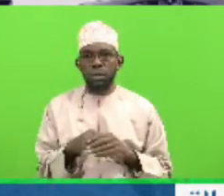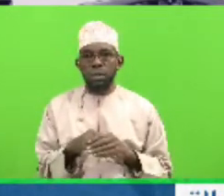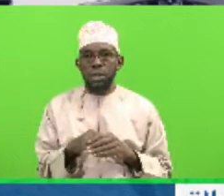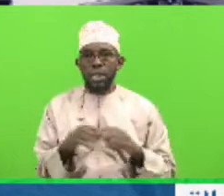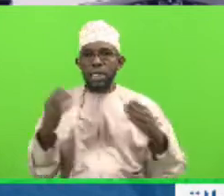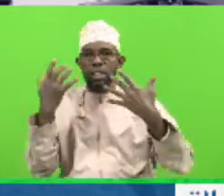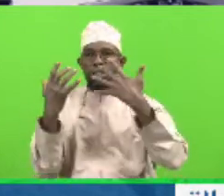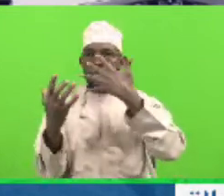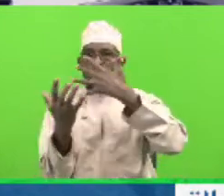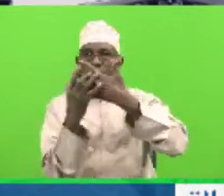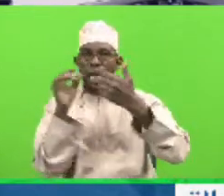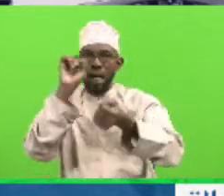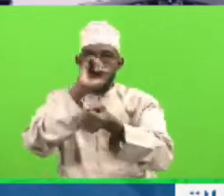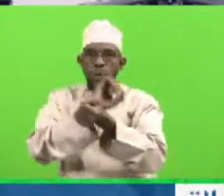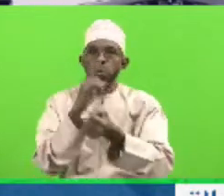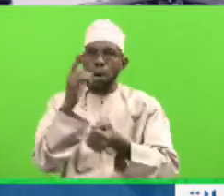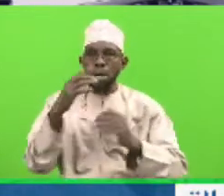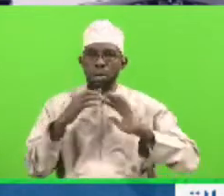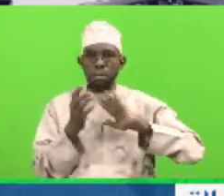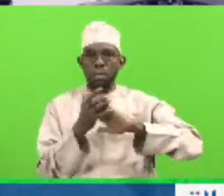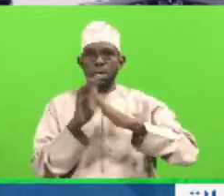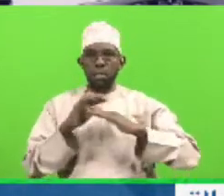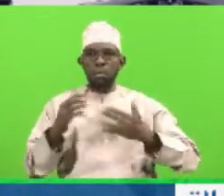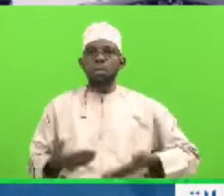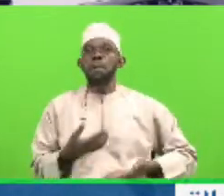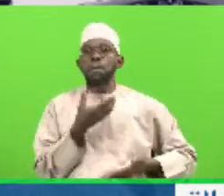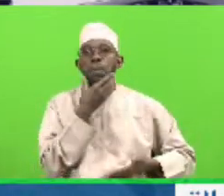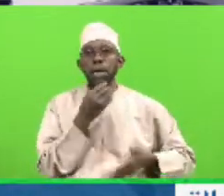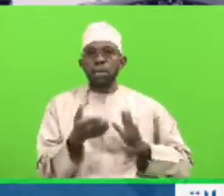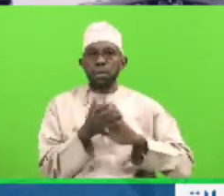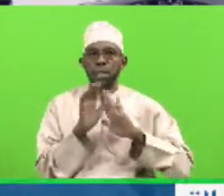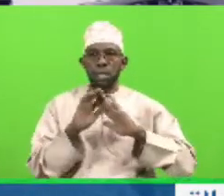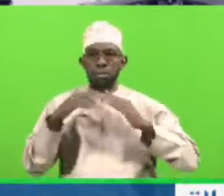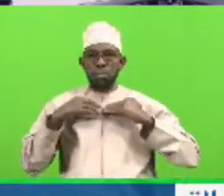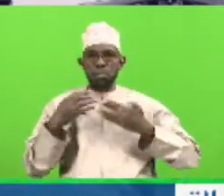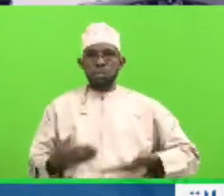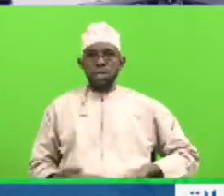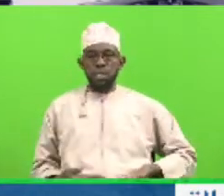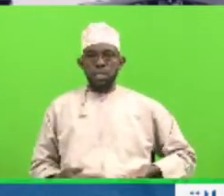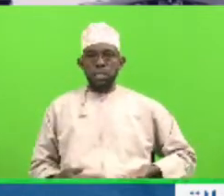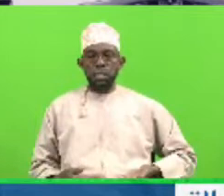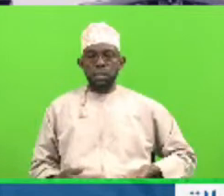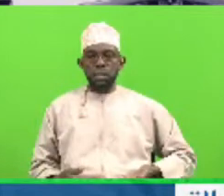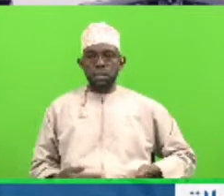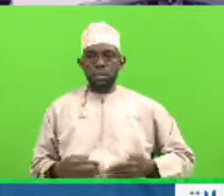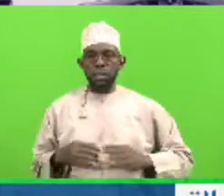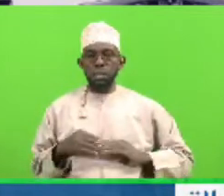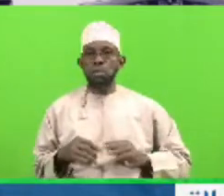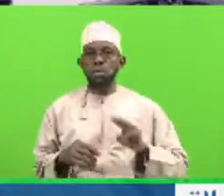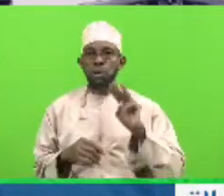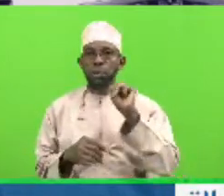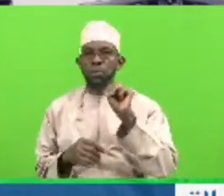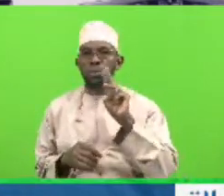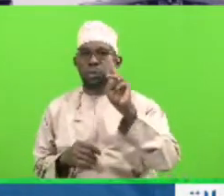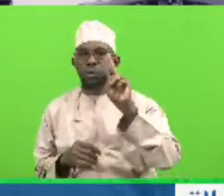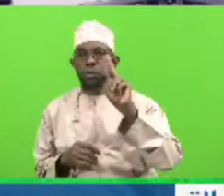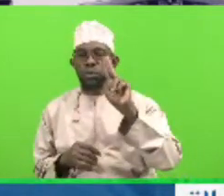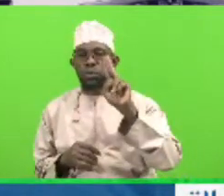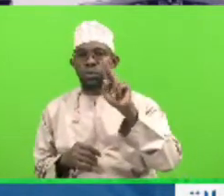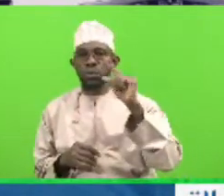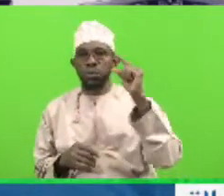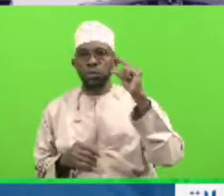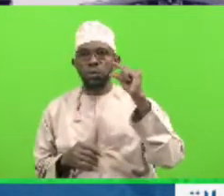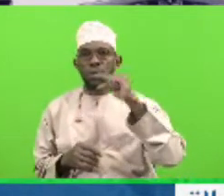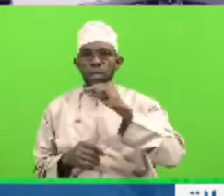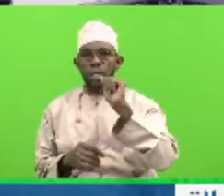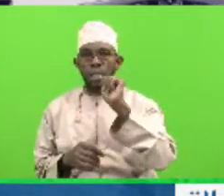in jail until one of them gives birth. I think you've seen this in the WhatsApp. Where Mugabe said,